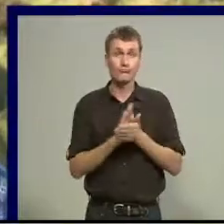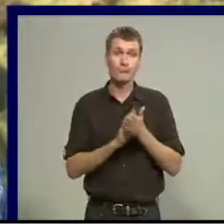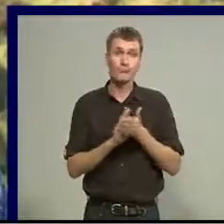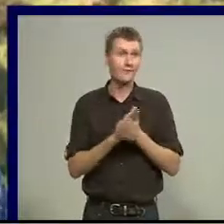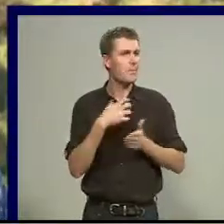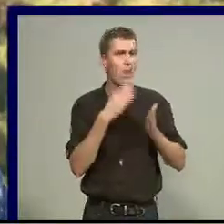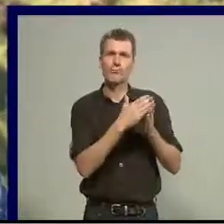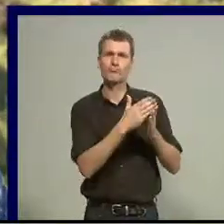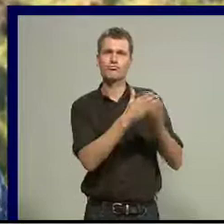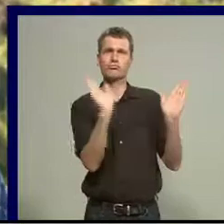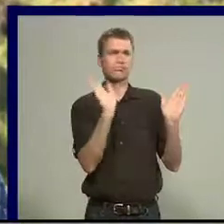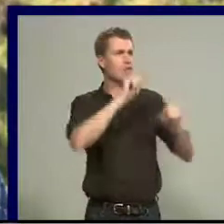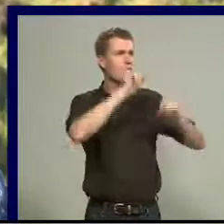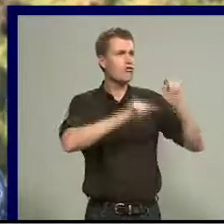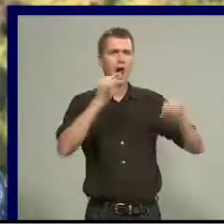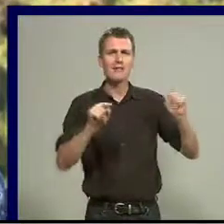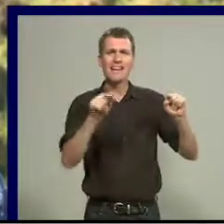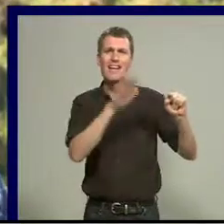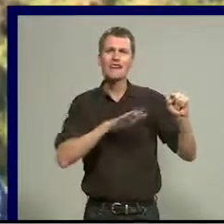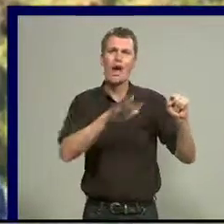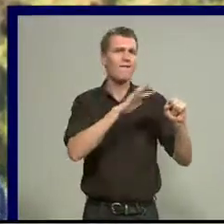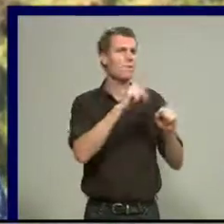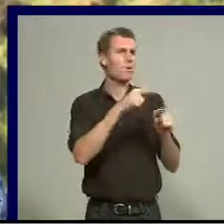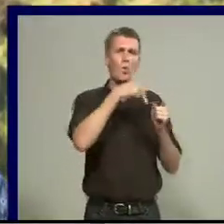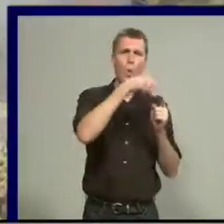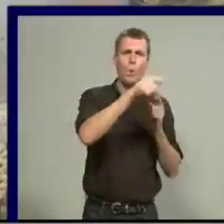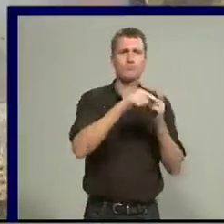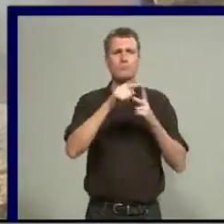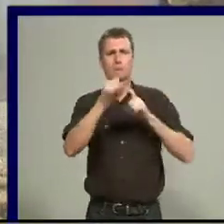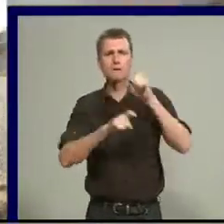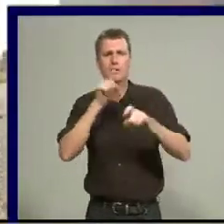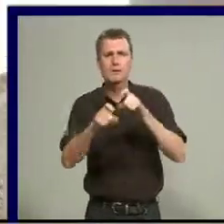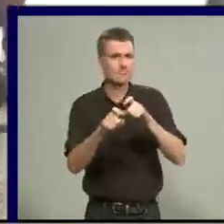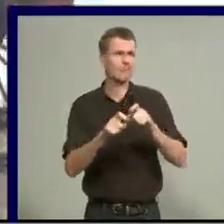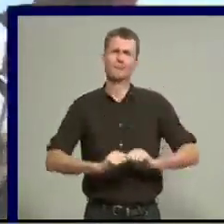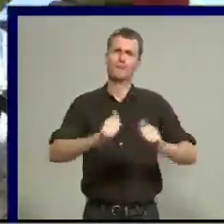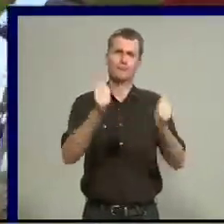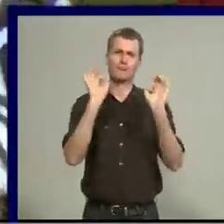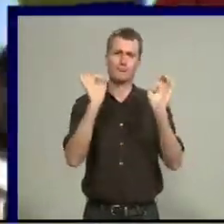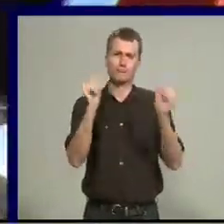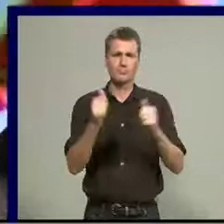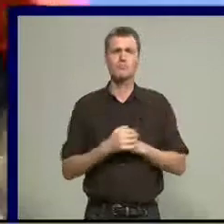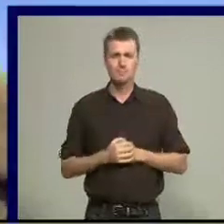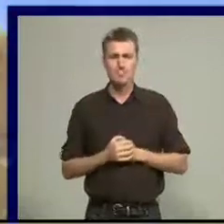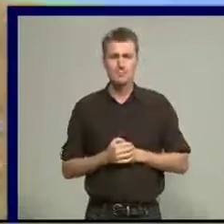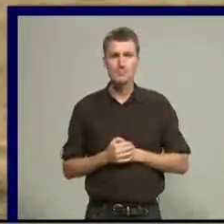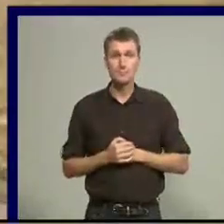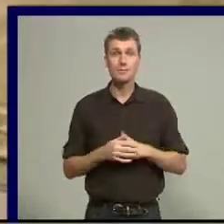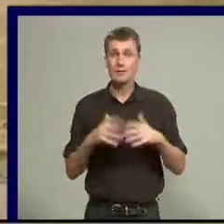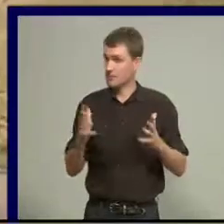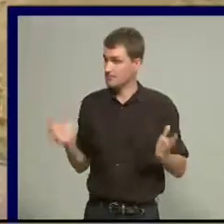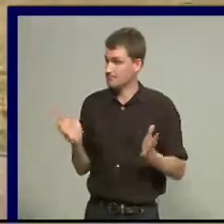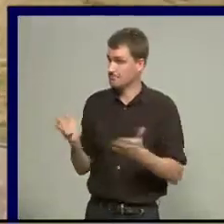bigger variety of experience for walkers and cyclists. It's huge. Encouraging more to take advantage of Canterbury's